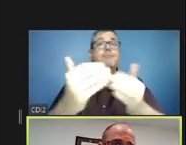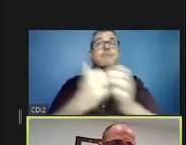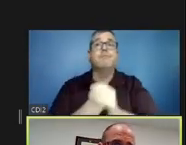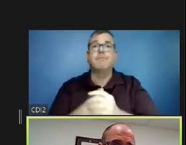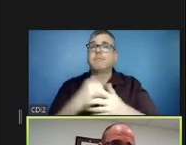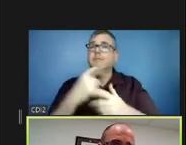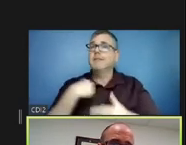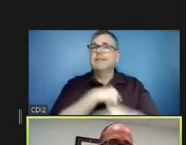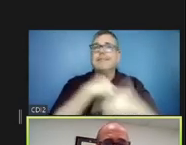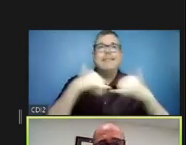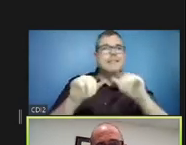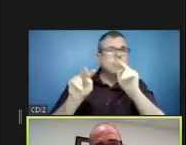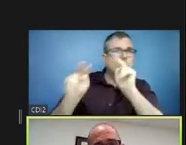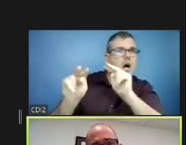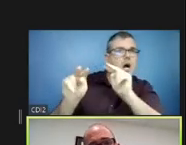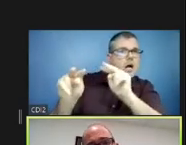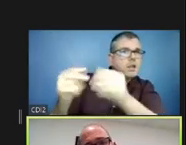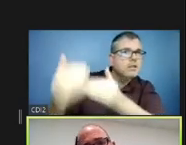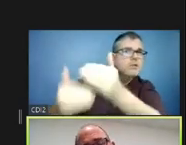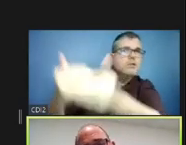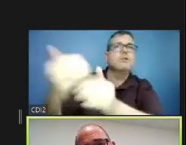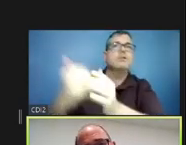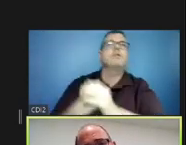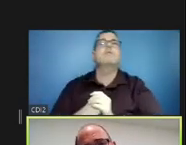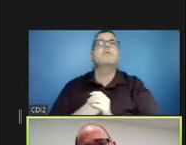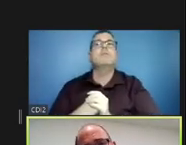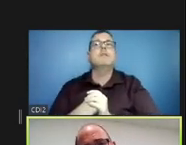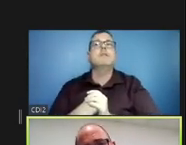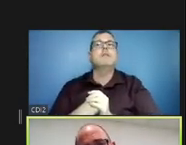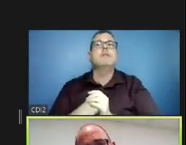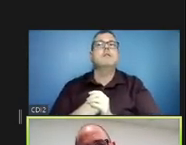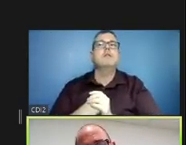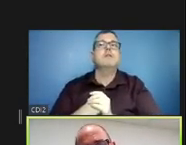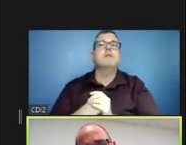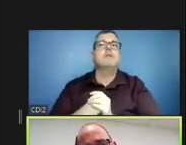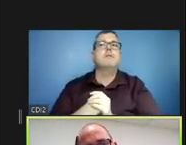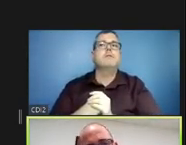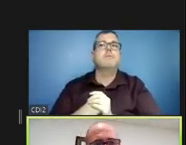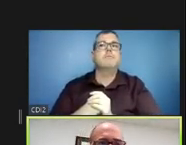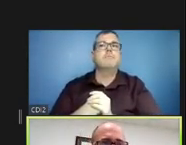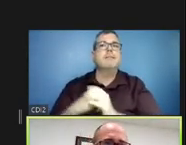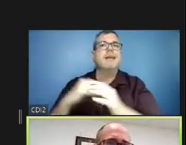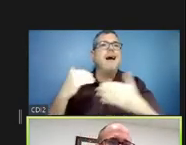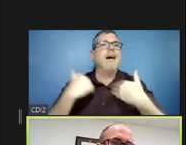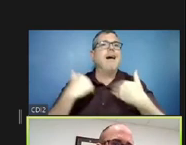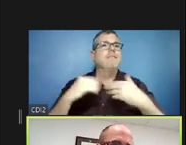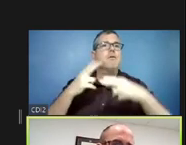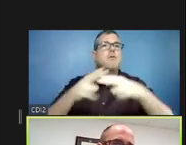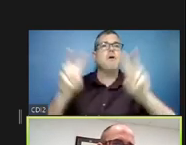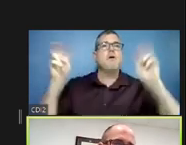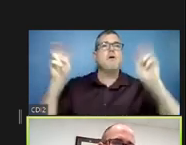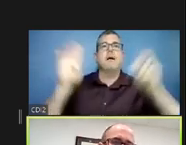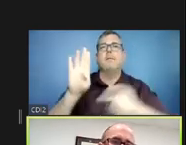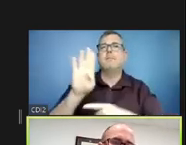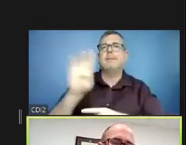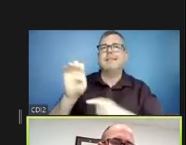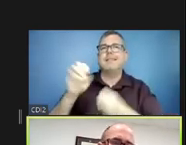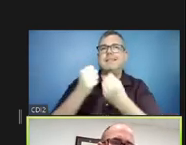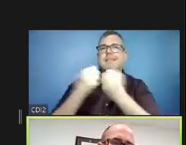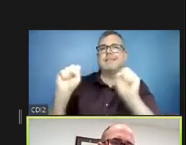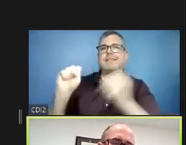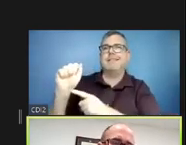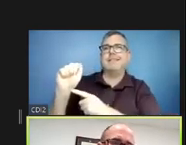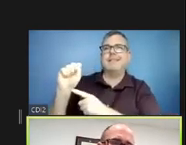There's something called VSafe that a lot of folks are enrolling in that essentially provides data and